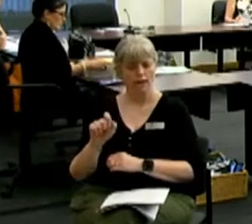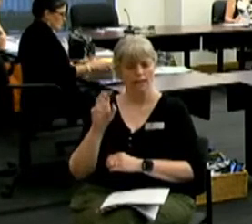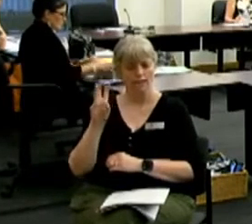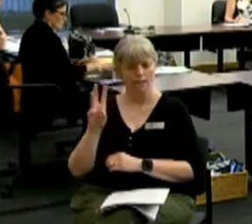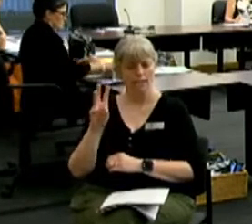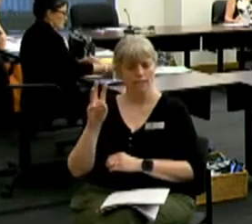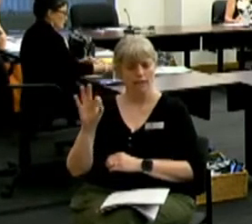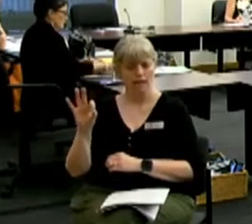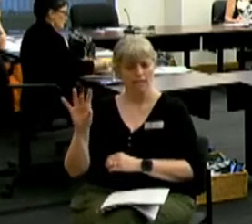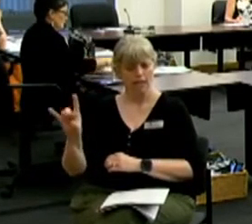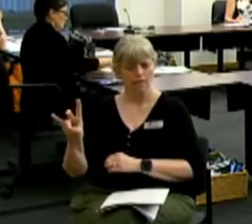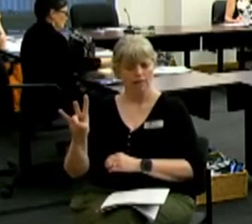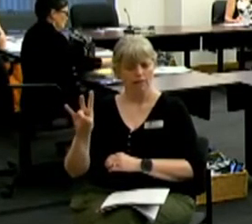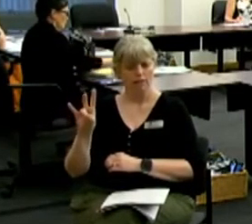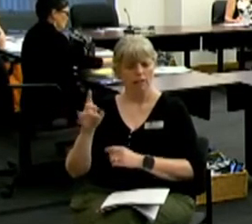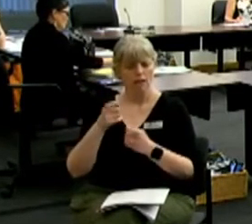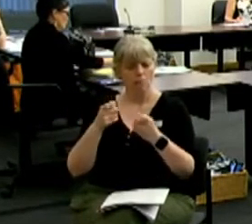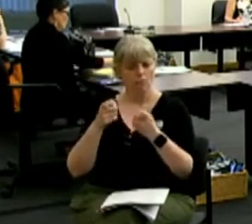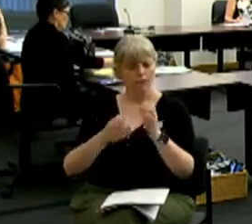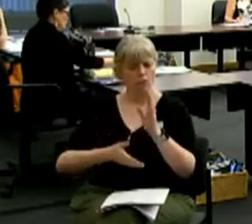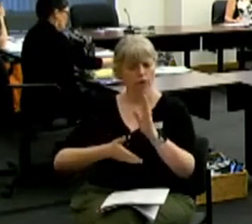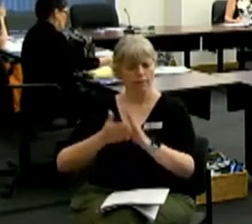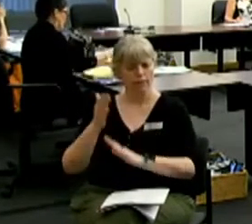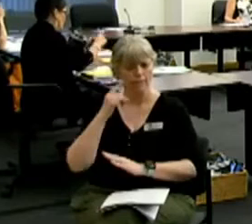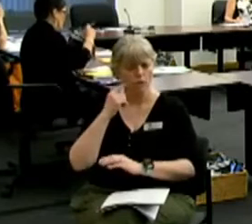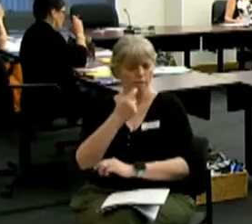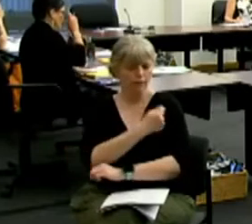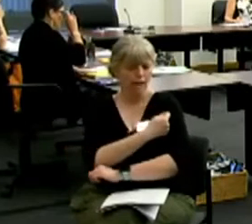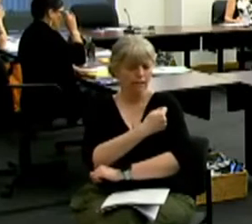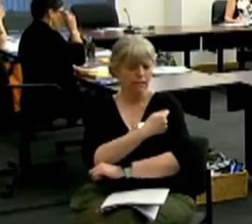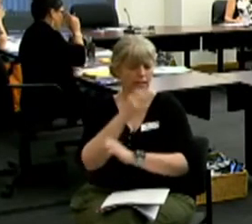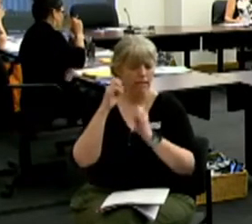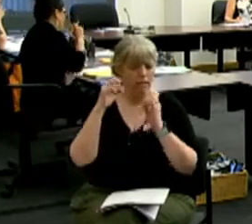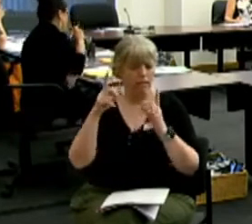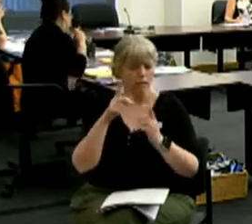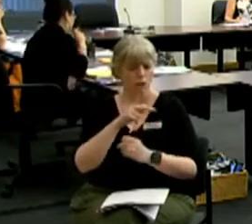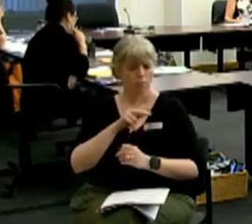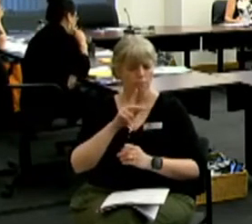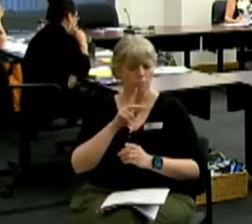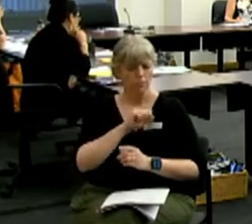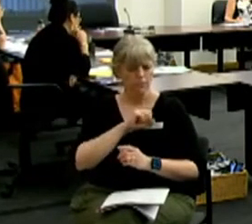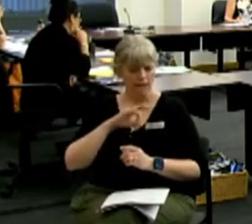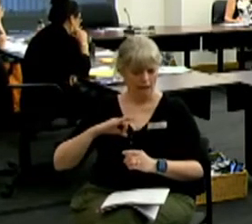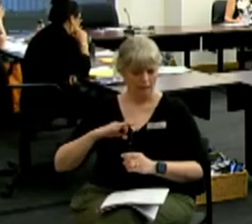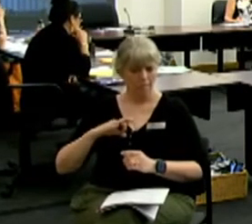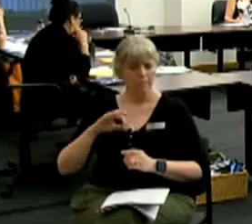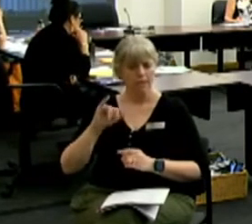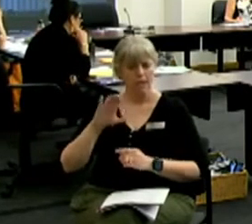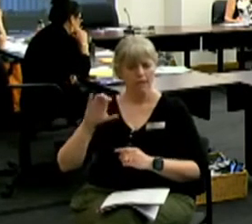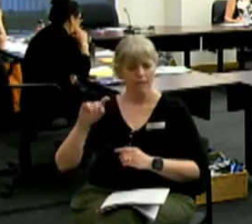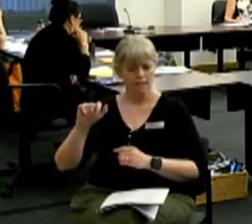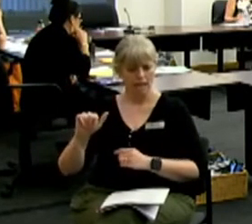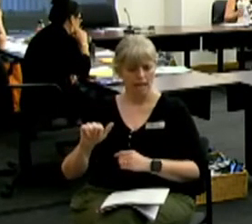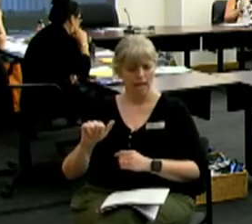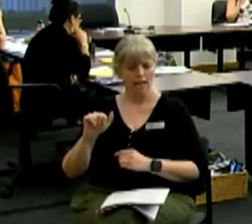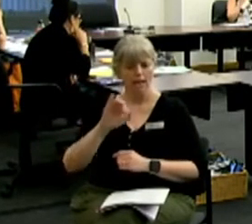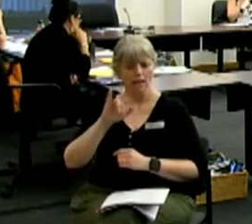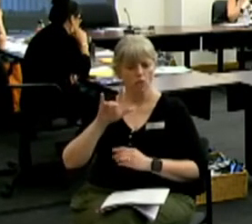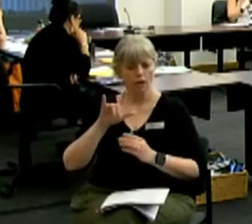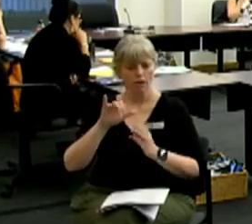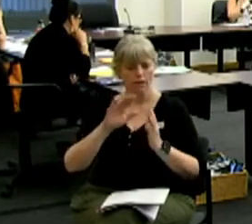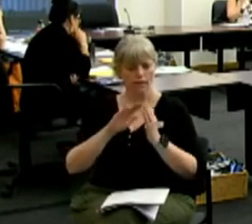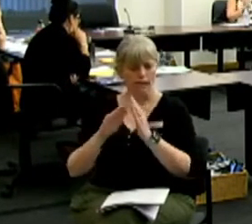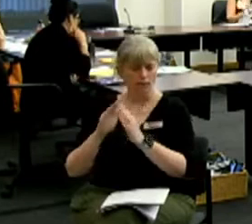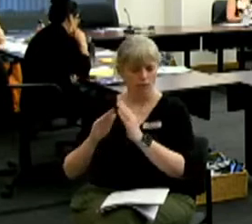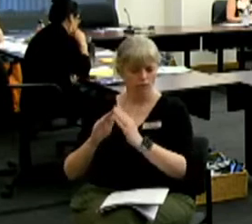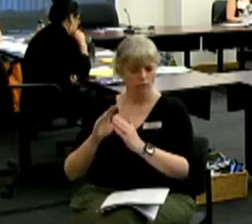102-0697, which is paid COVID administrative leave for vaccinated educational personnel. The ICCTA and the Illinois Council of Community